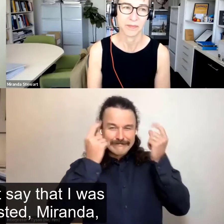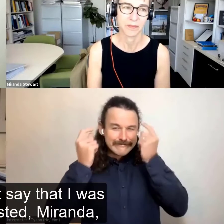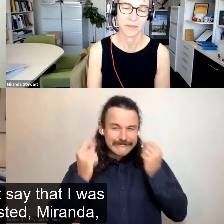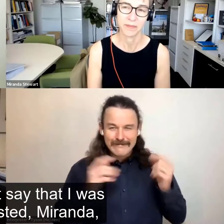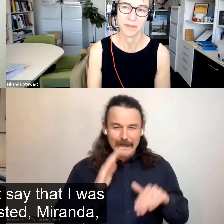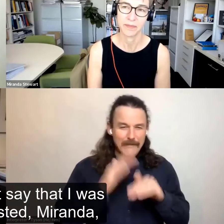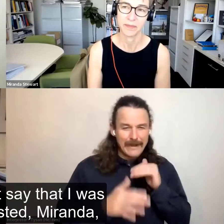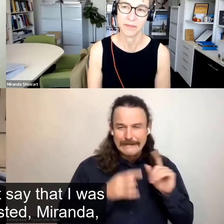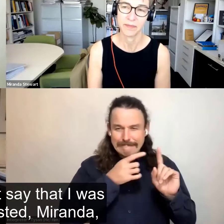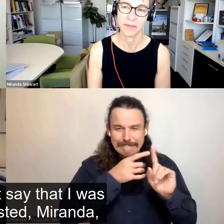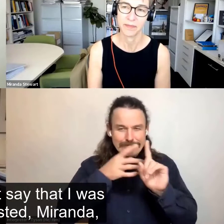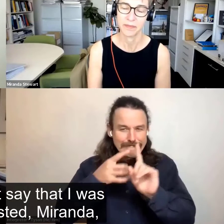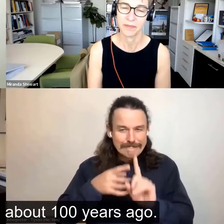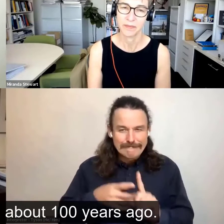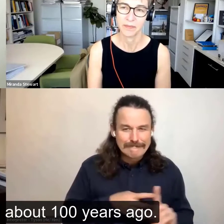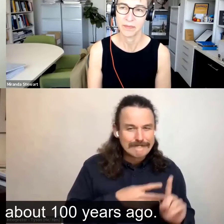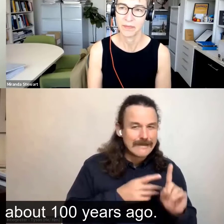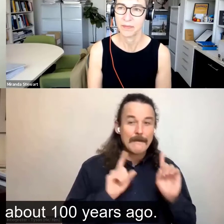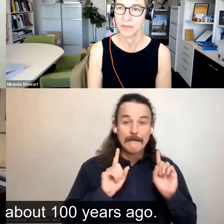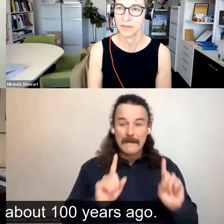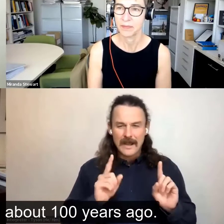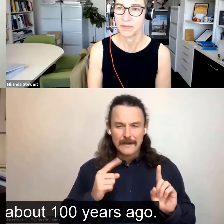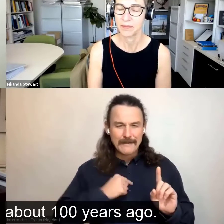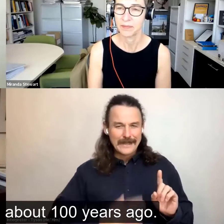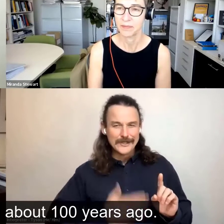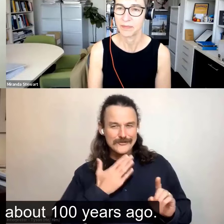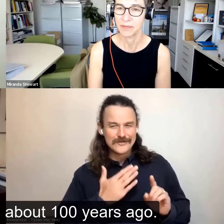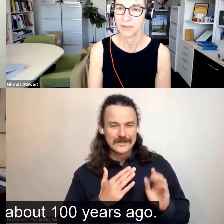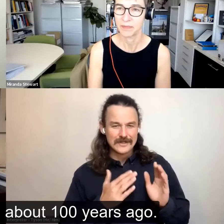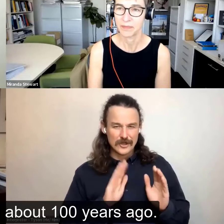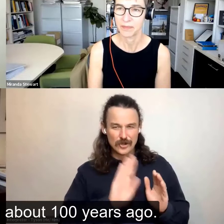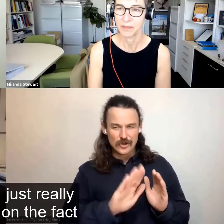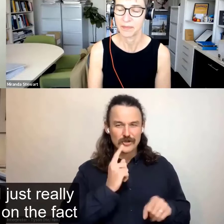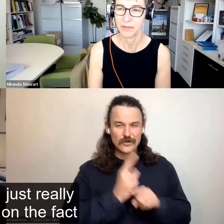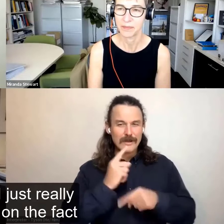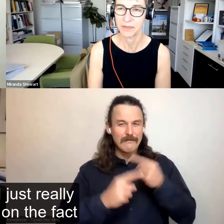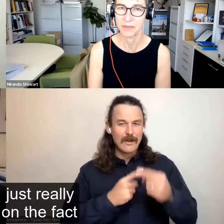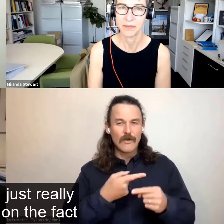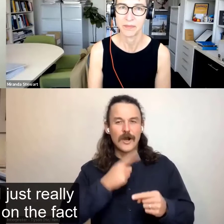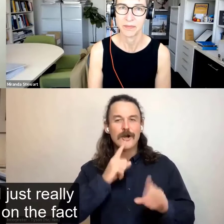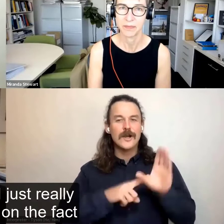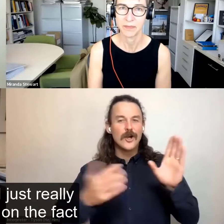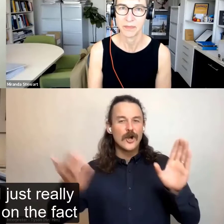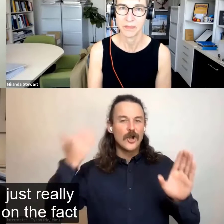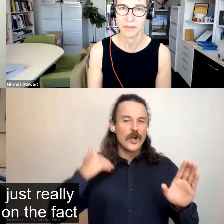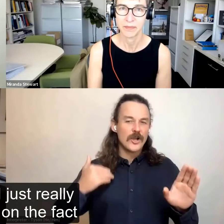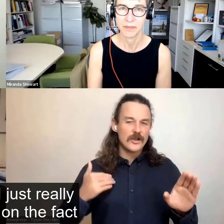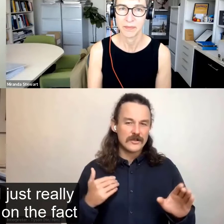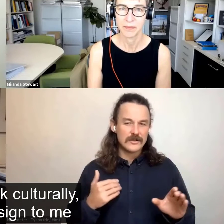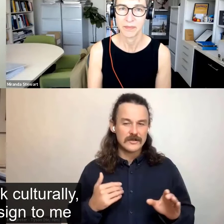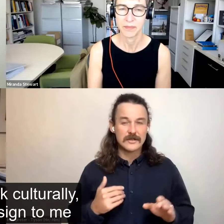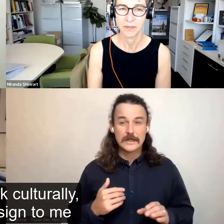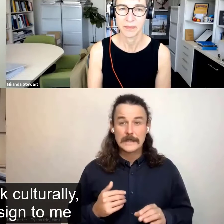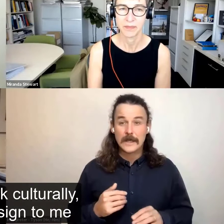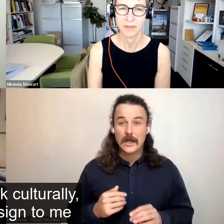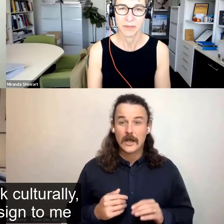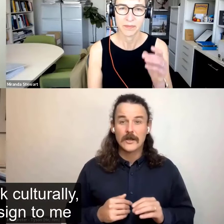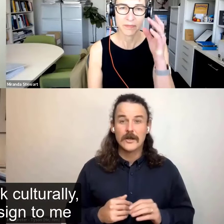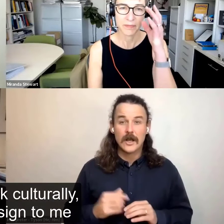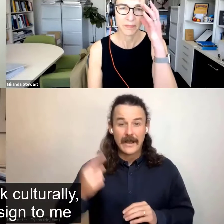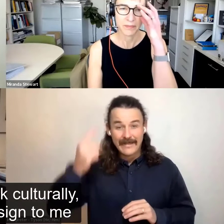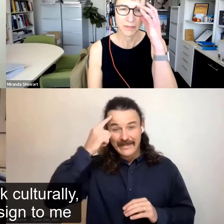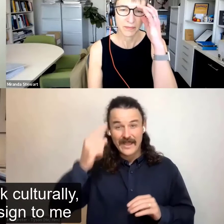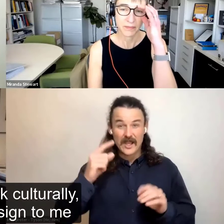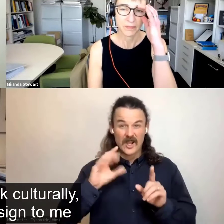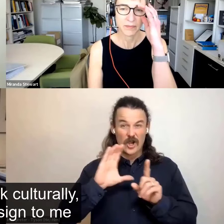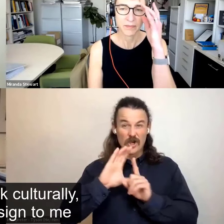really interested, Miranda, in what you just said about 100 years ago. I mean, just really to reflect on the fact that I think